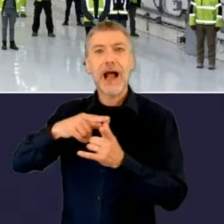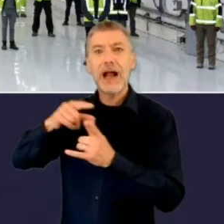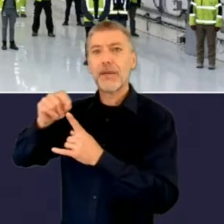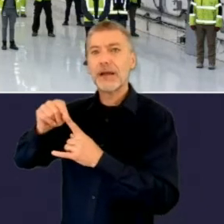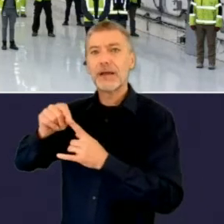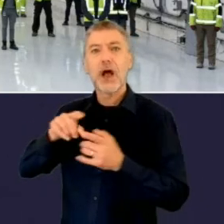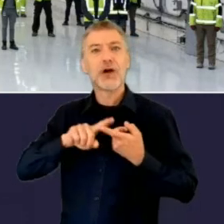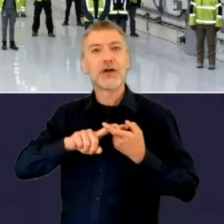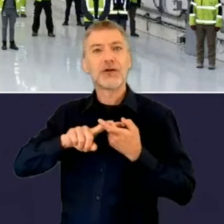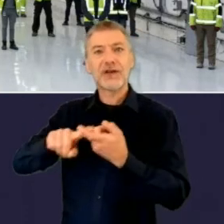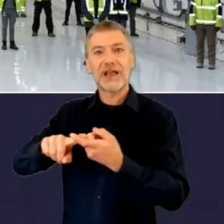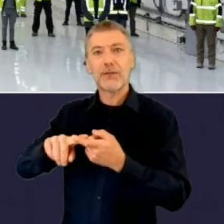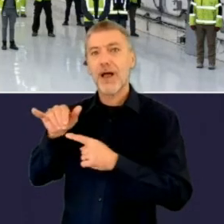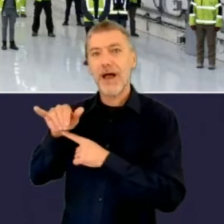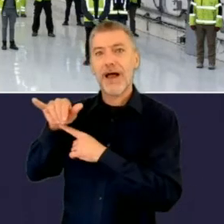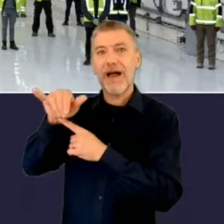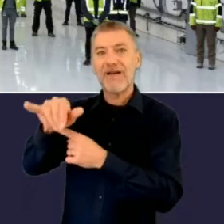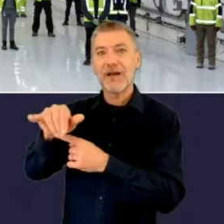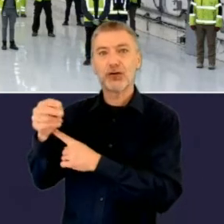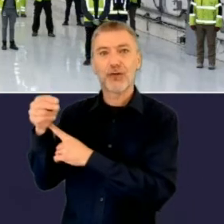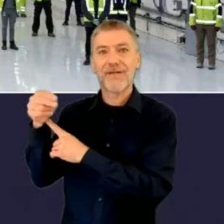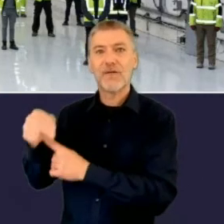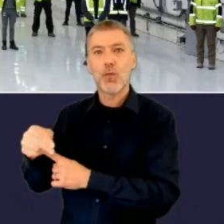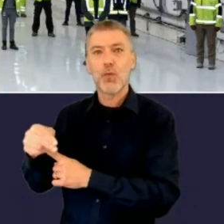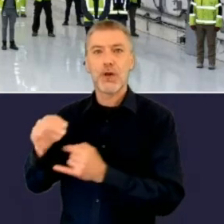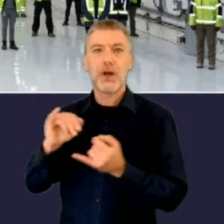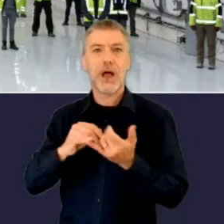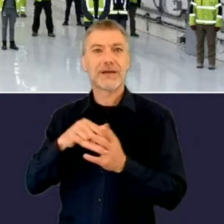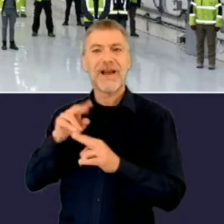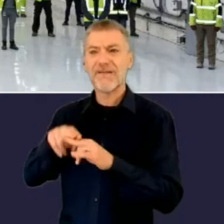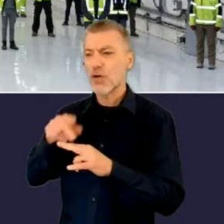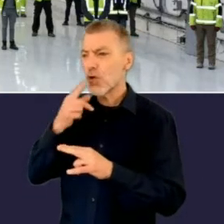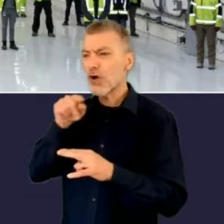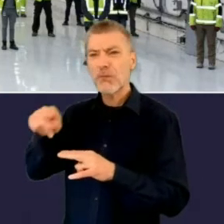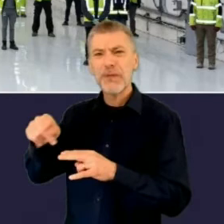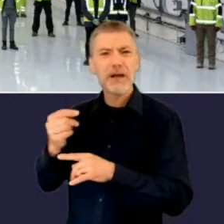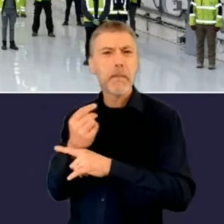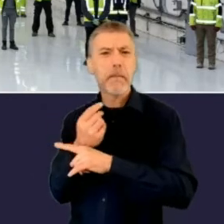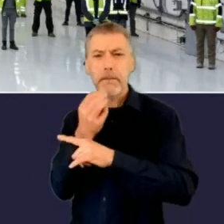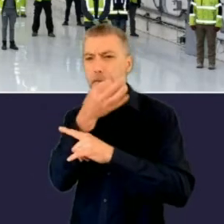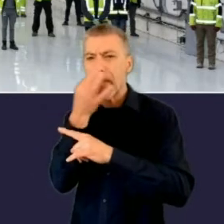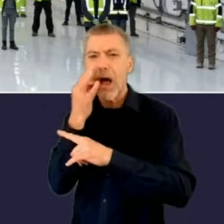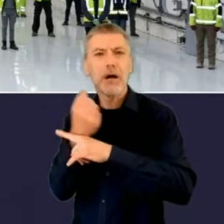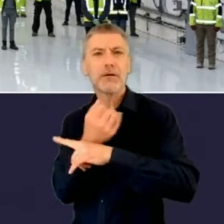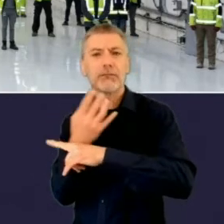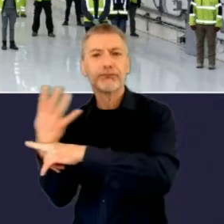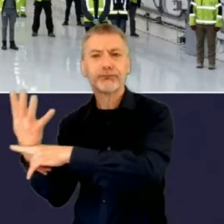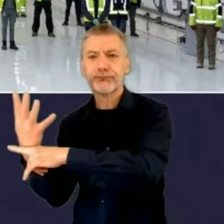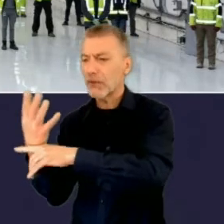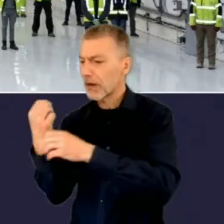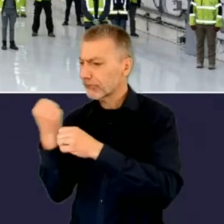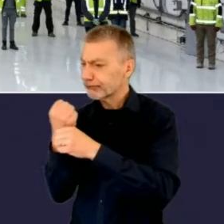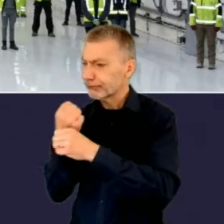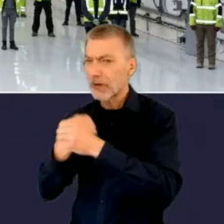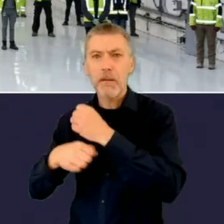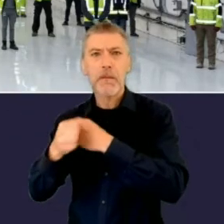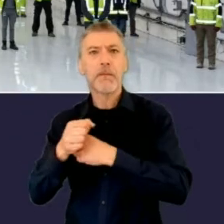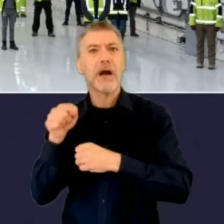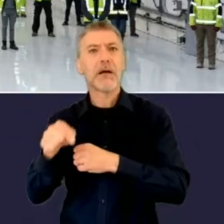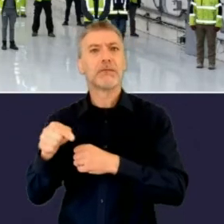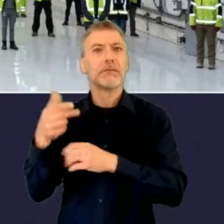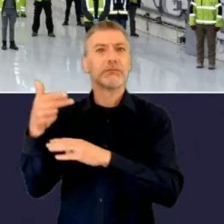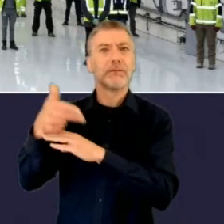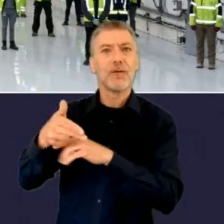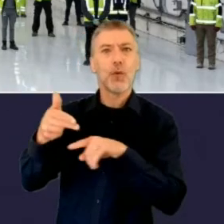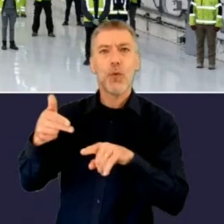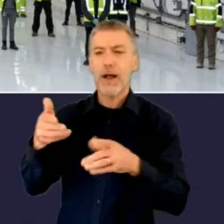of fuel which is produced from sustainable feedstocks and is very similar in its chemistry to traditional fossil jet fuel. And when we use SAF,